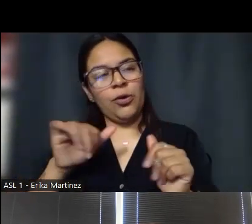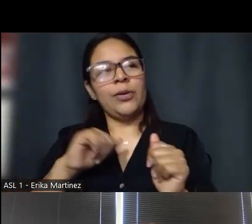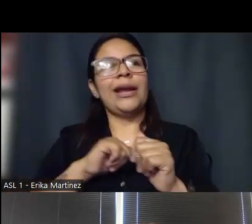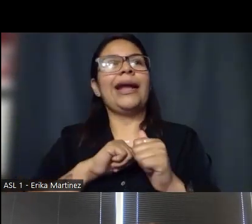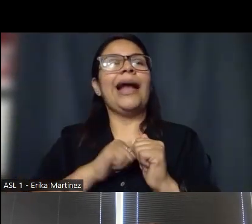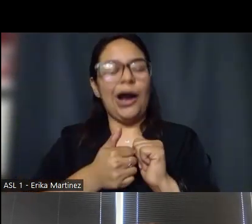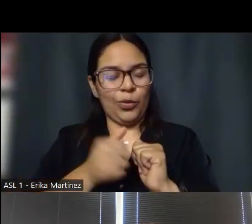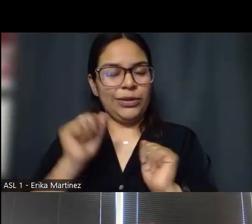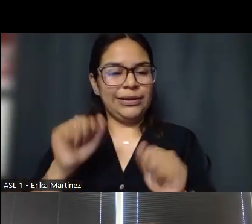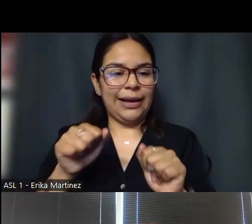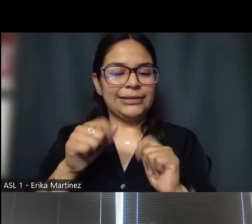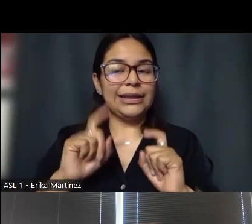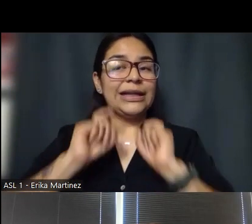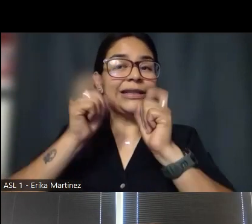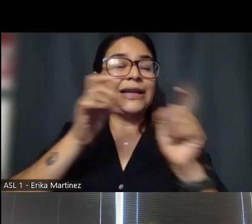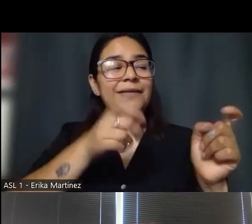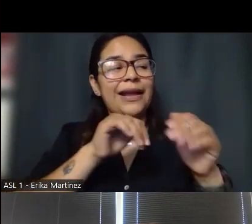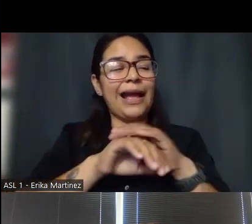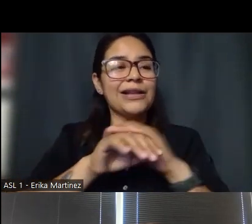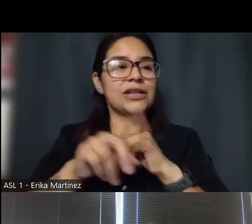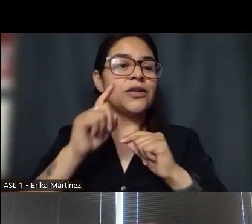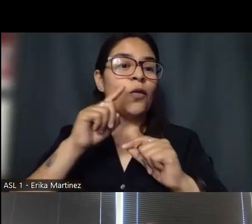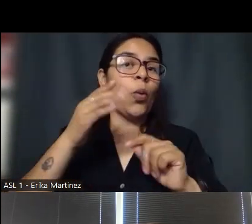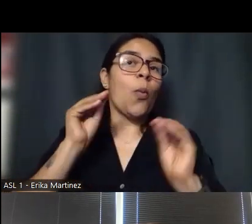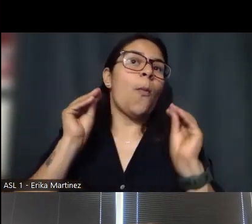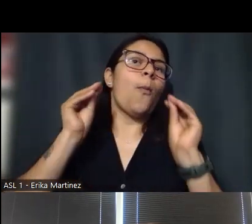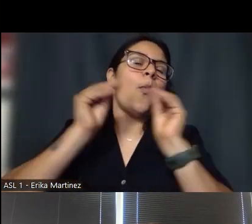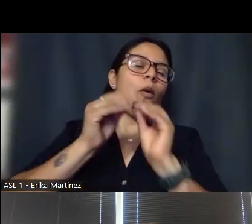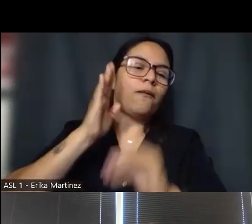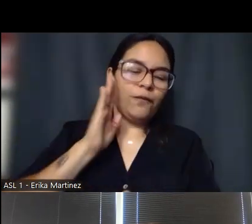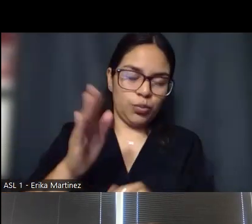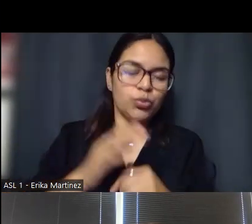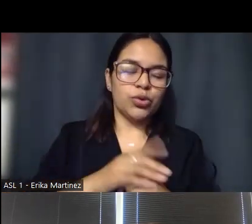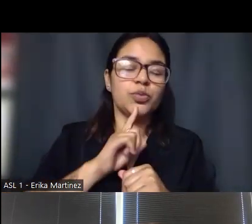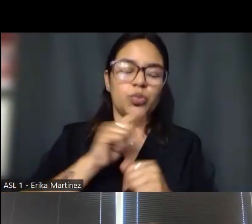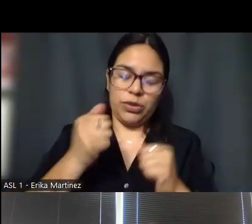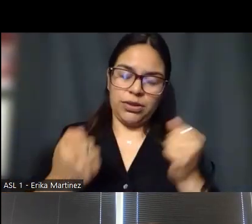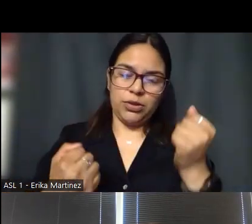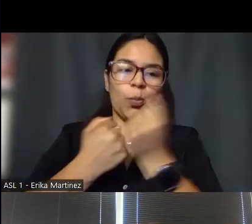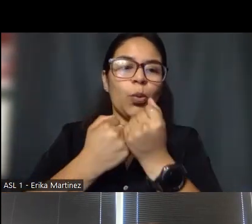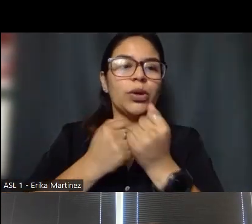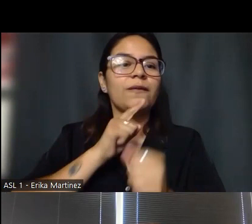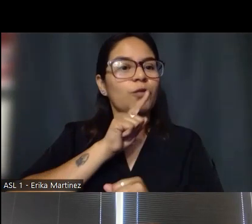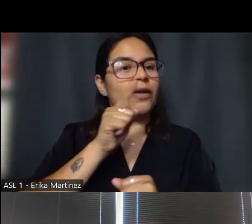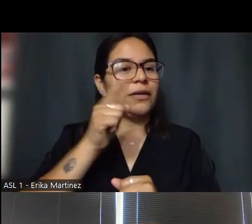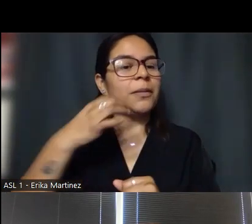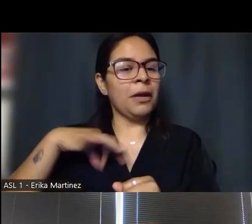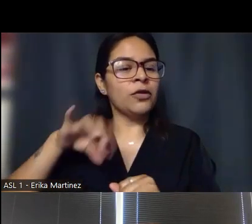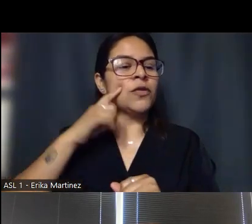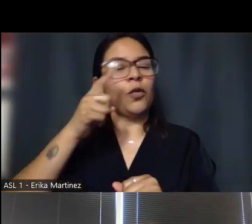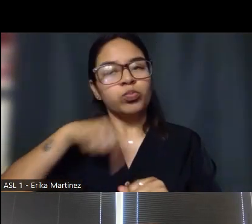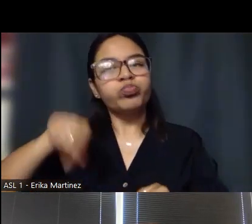sure as professionals to further disseminate their availability was helpful. And speaking on a personal level, it's